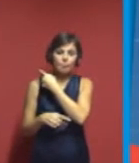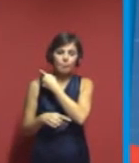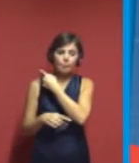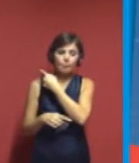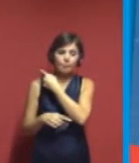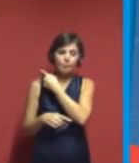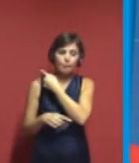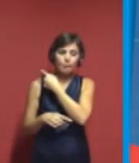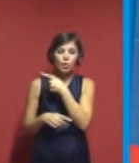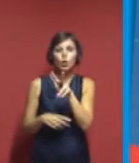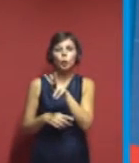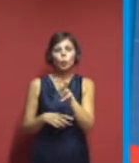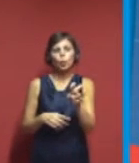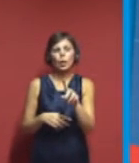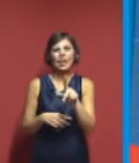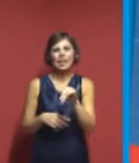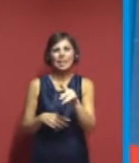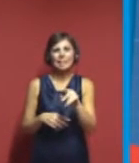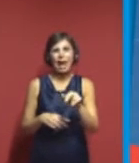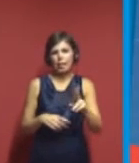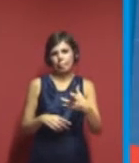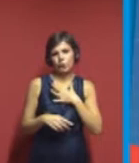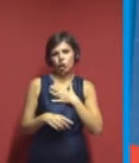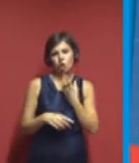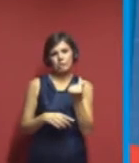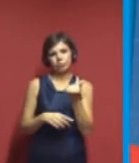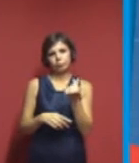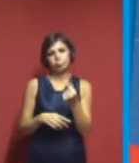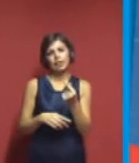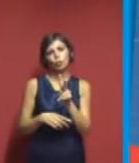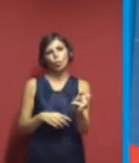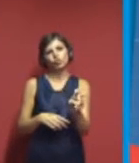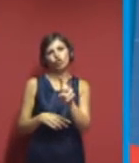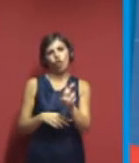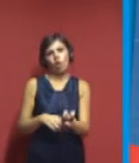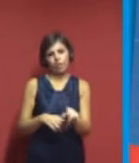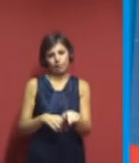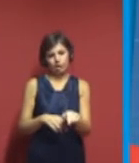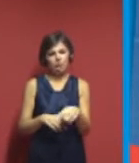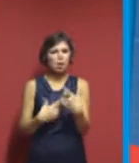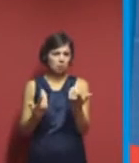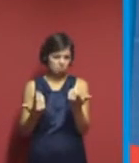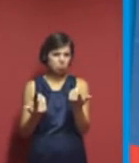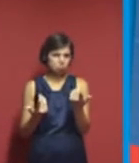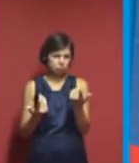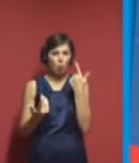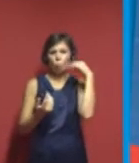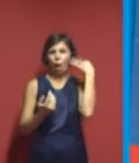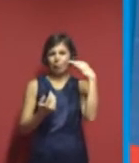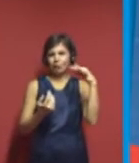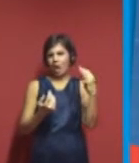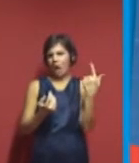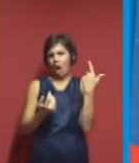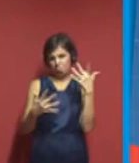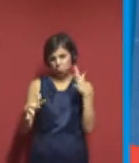of 18,000 pixels per second, and it is used, as I told before, that it is to